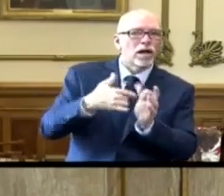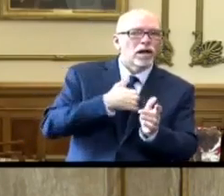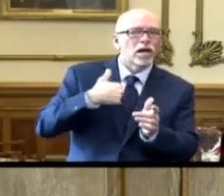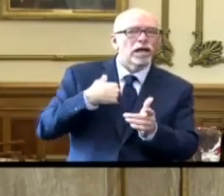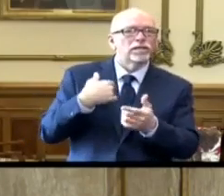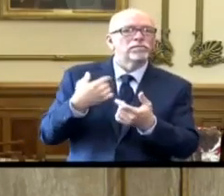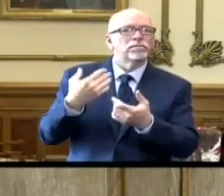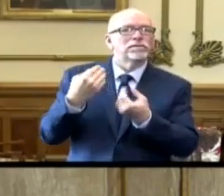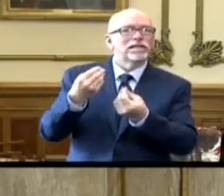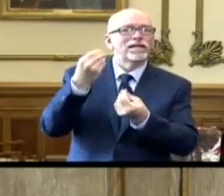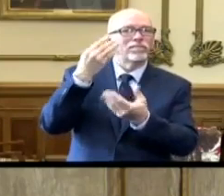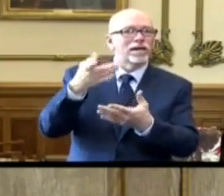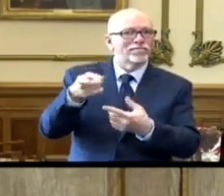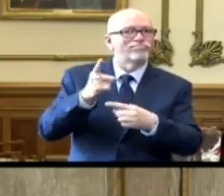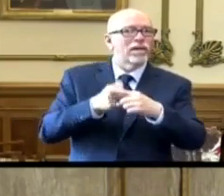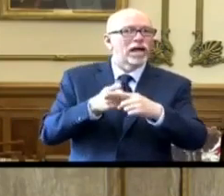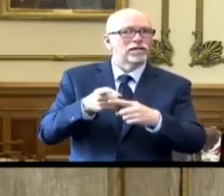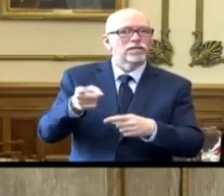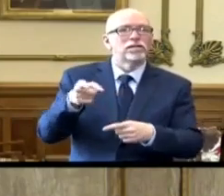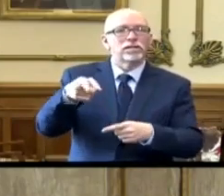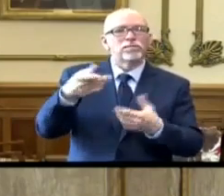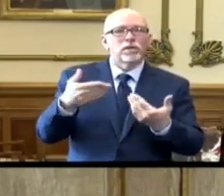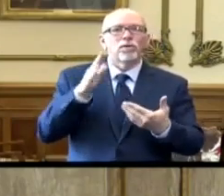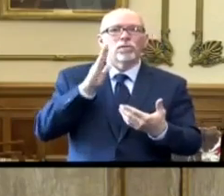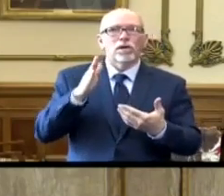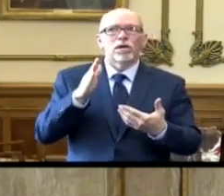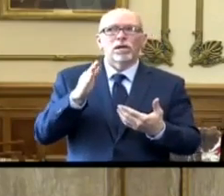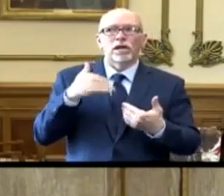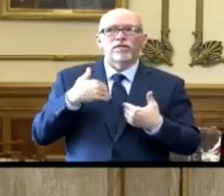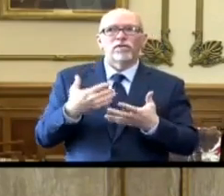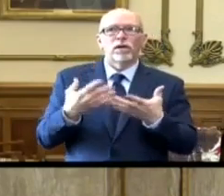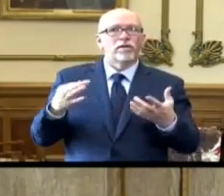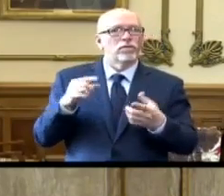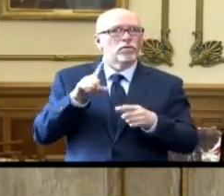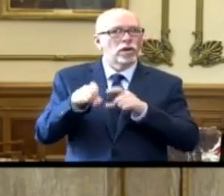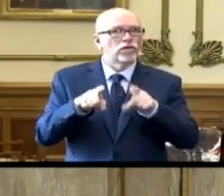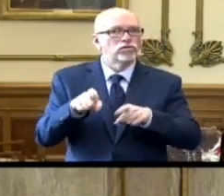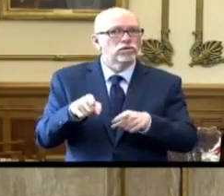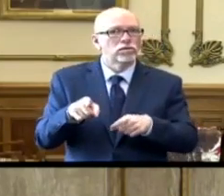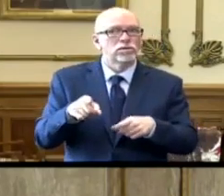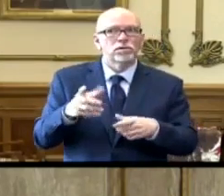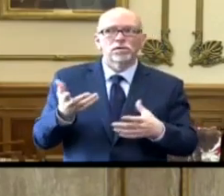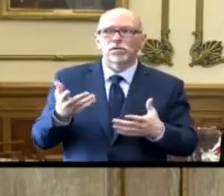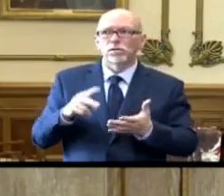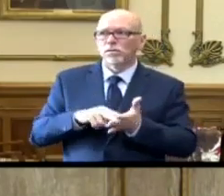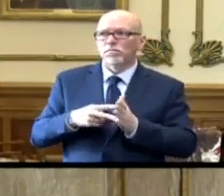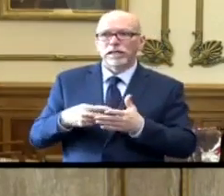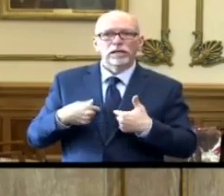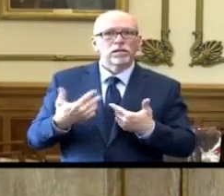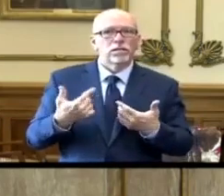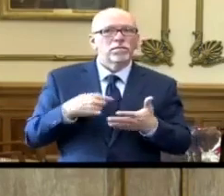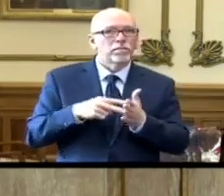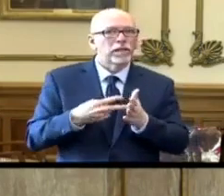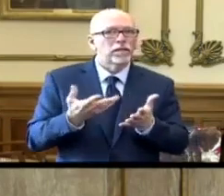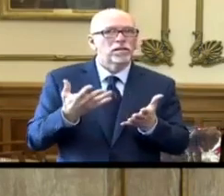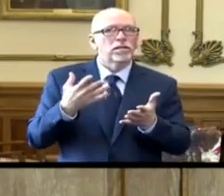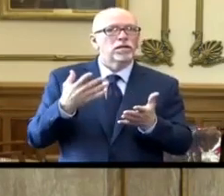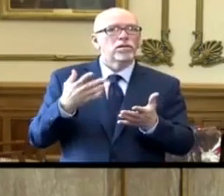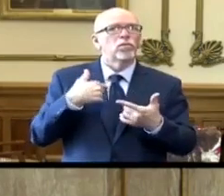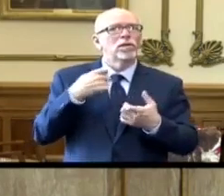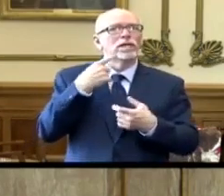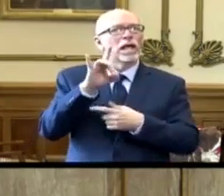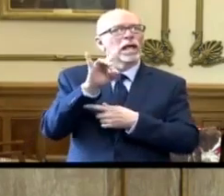giving them information that they're positive, they're probably going to have a lot of questions about, wow, what does this mean to me? You know, we want to be able to say